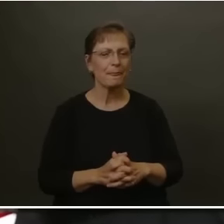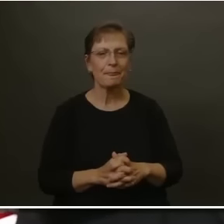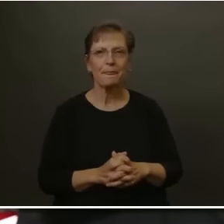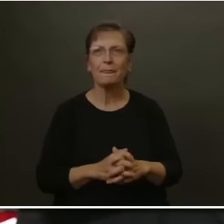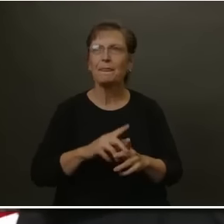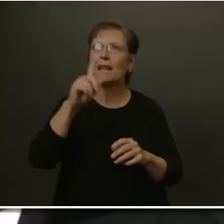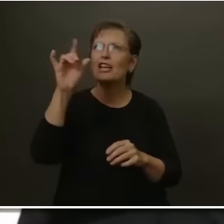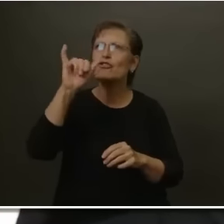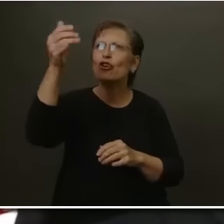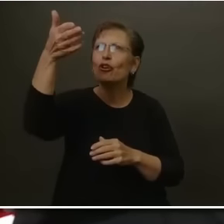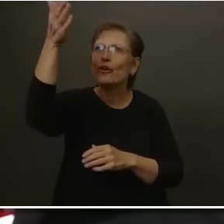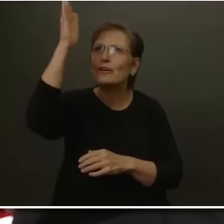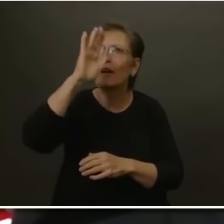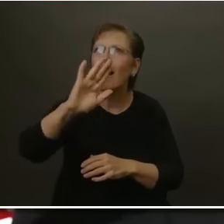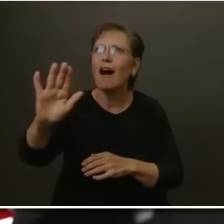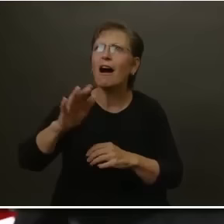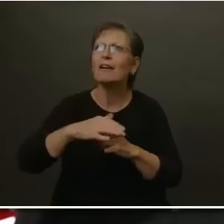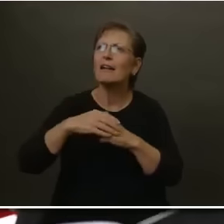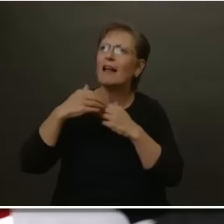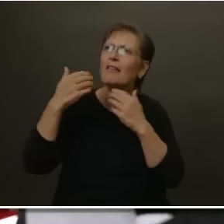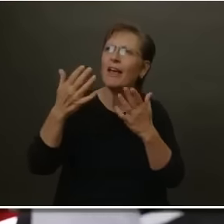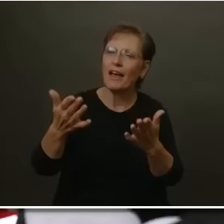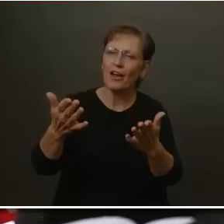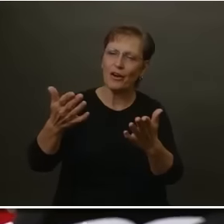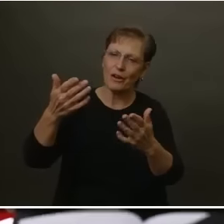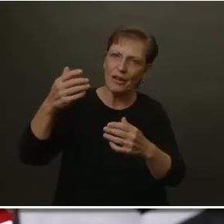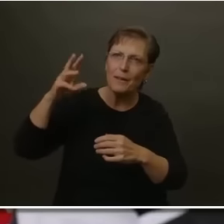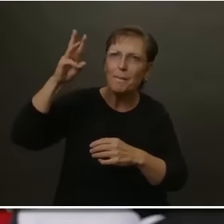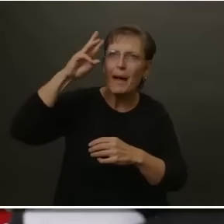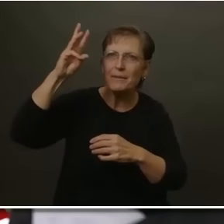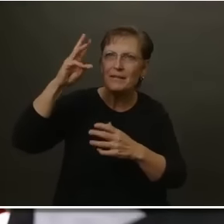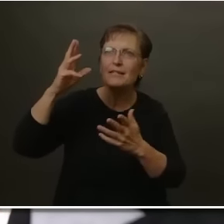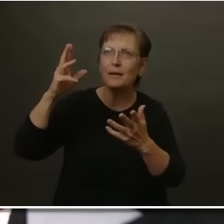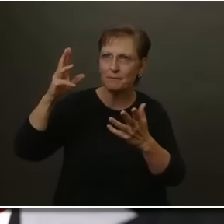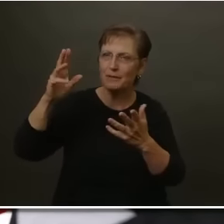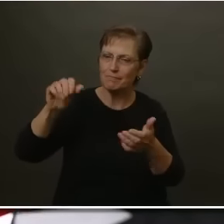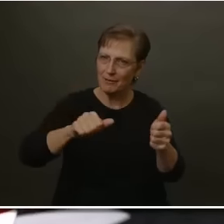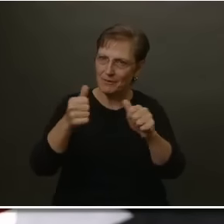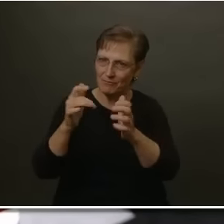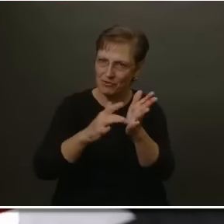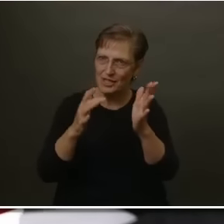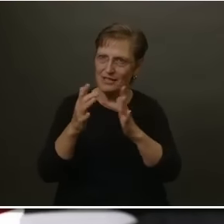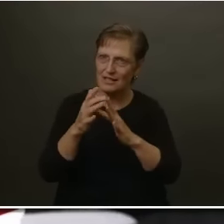Eternal God, who at the baptism of Jesus revealed him to be your Son,